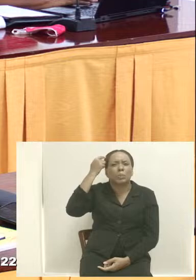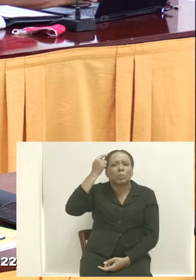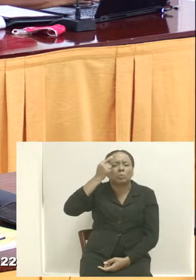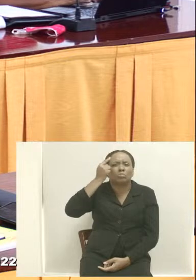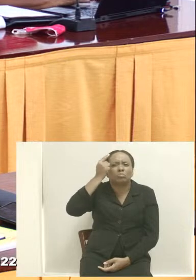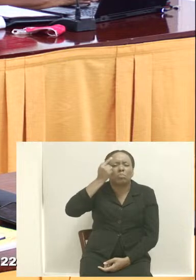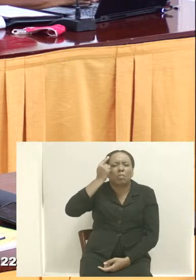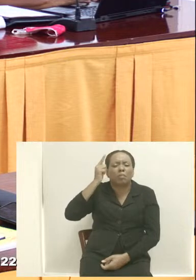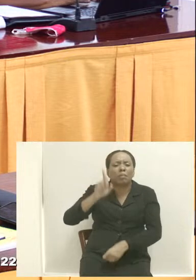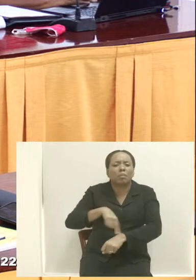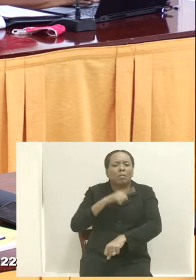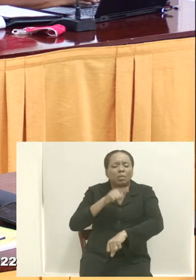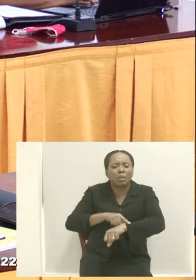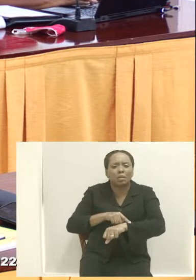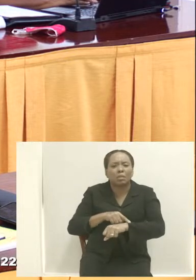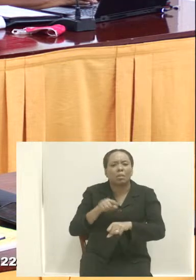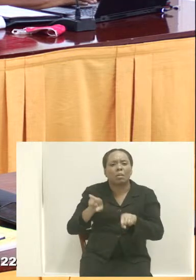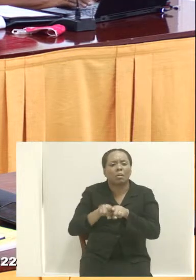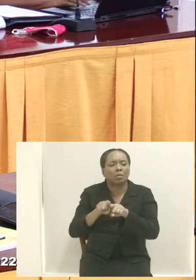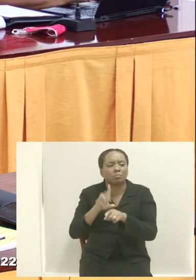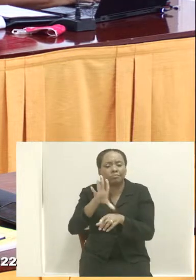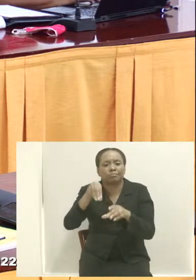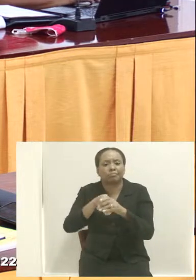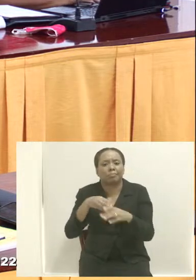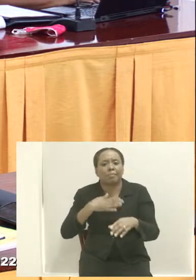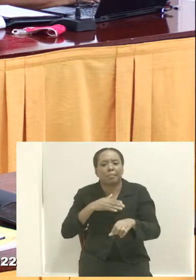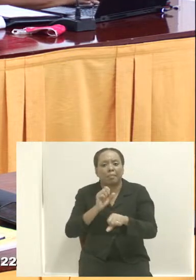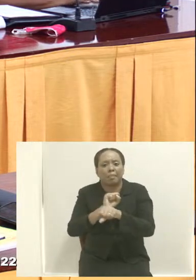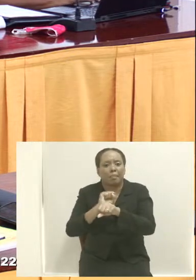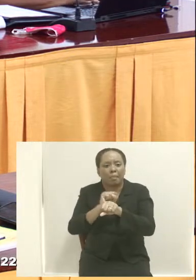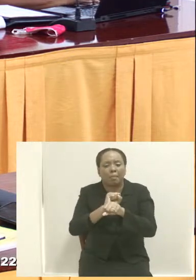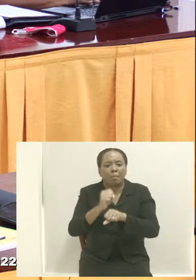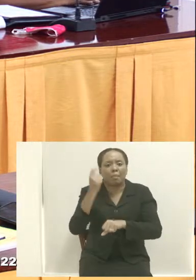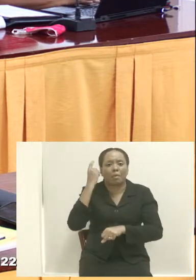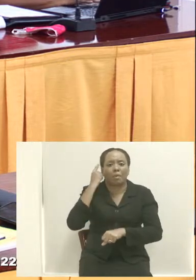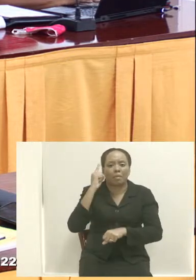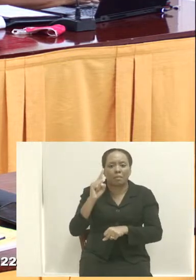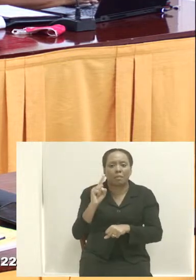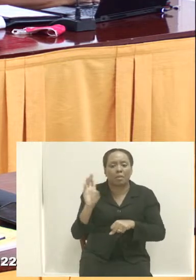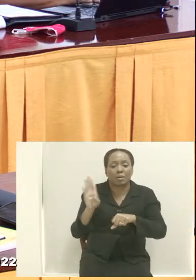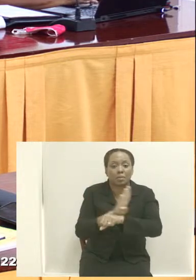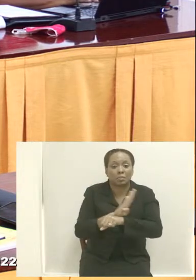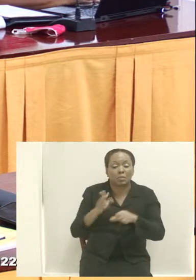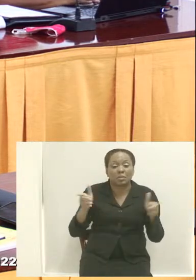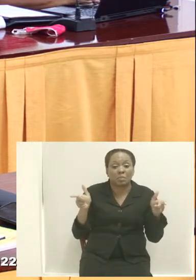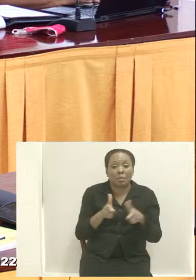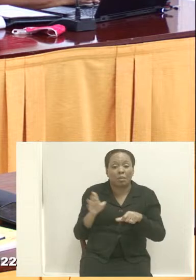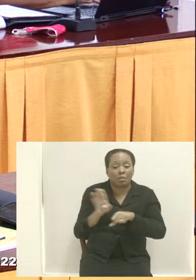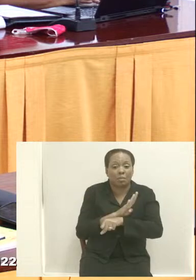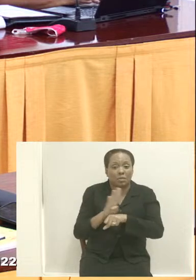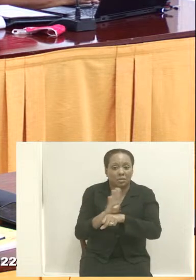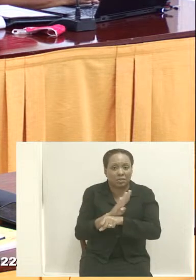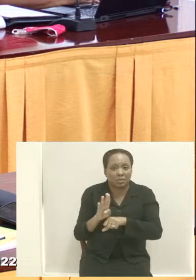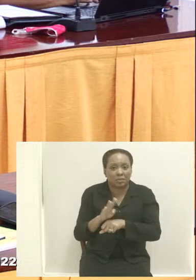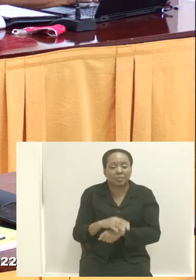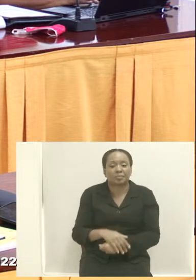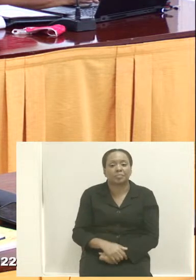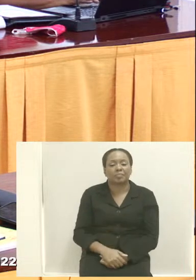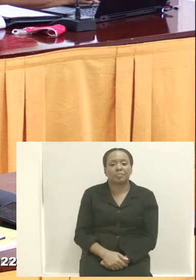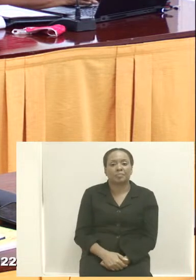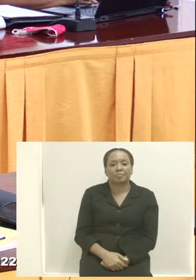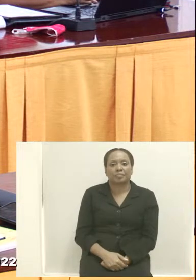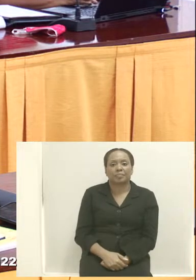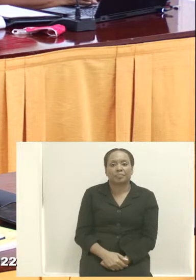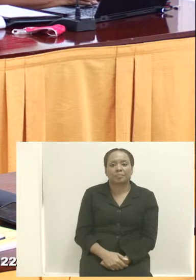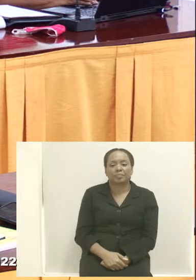Division of Commerce and of Small Business in the ministry. Now, if you're going to talk about